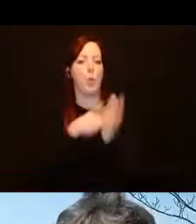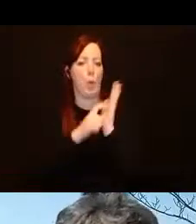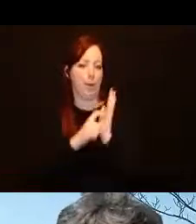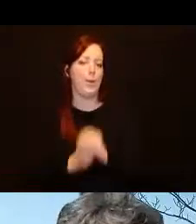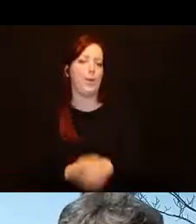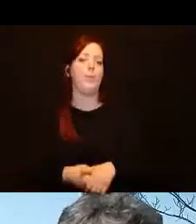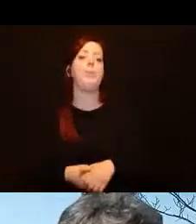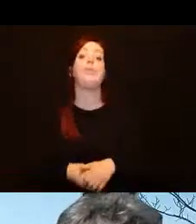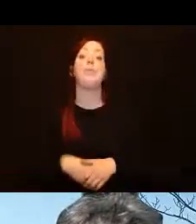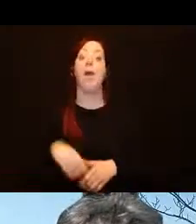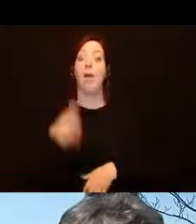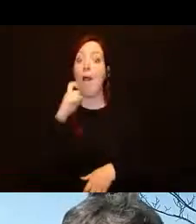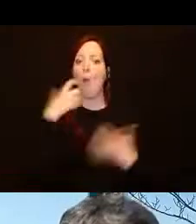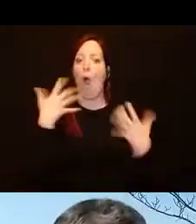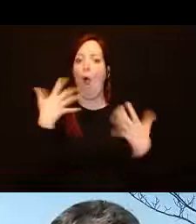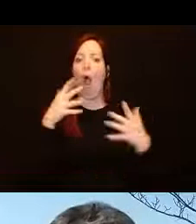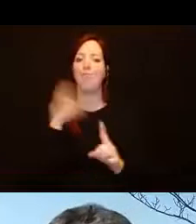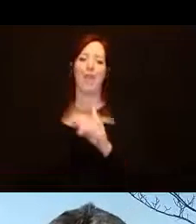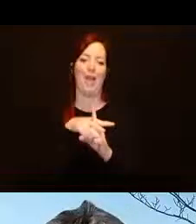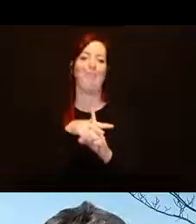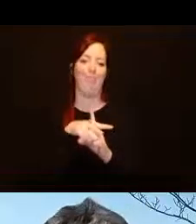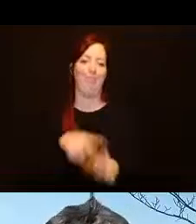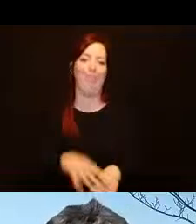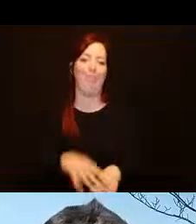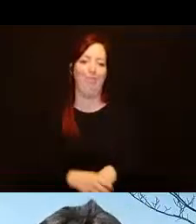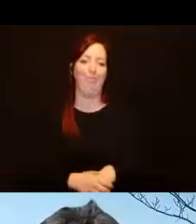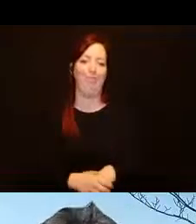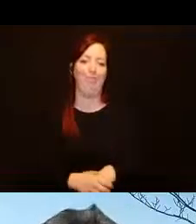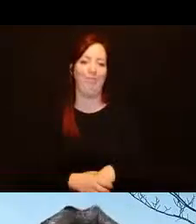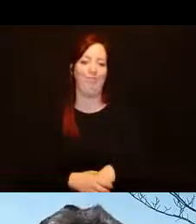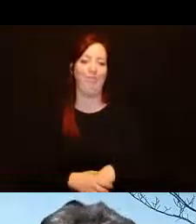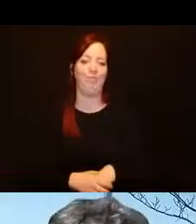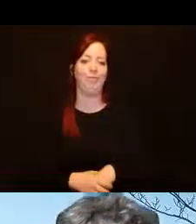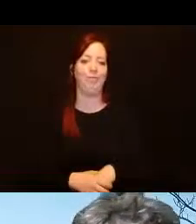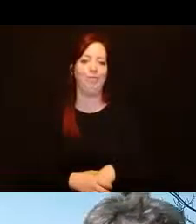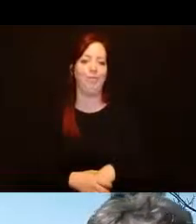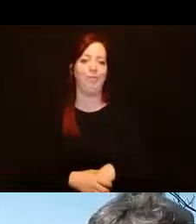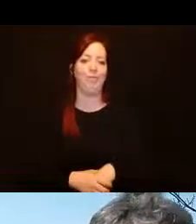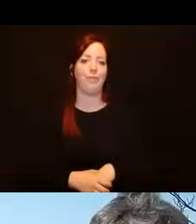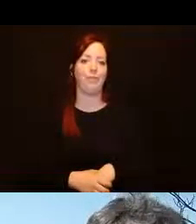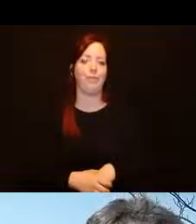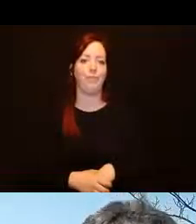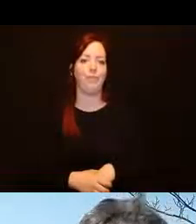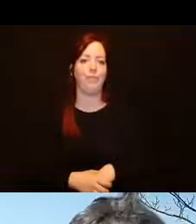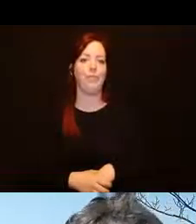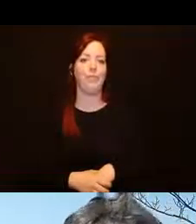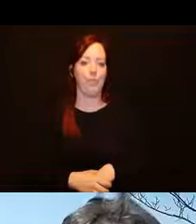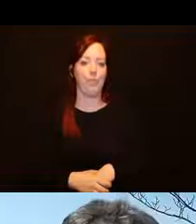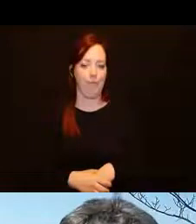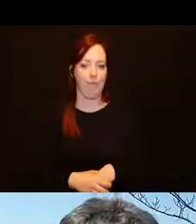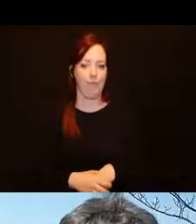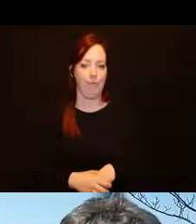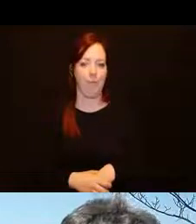already implemented the dosimeter according to this standard. And mode 2, which